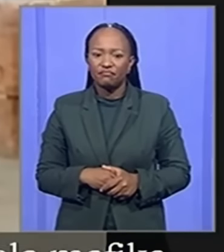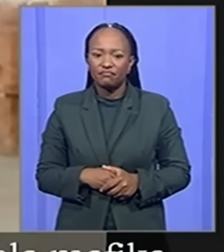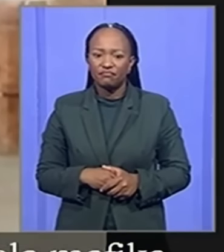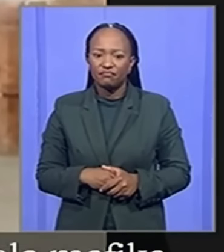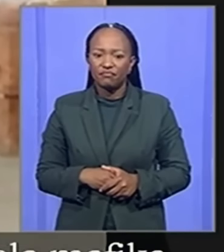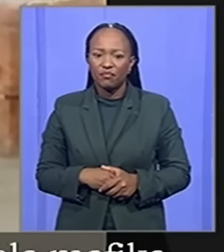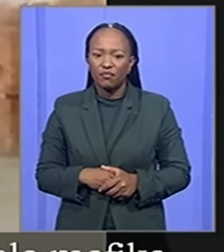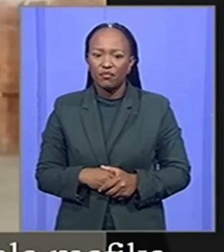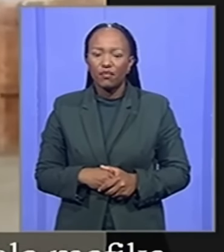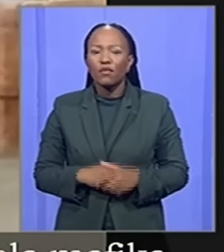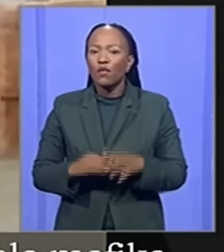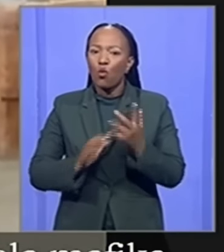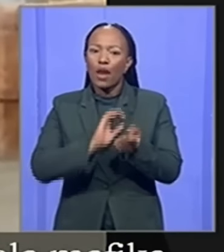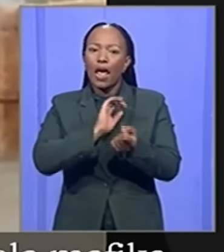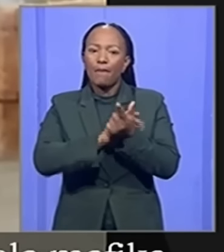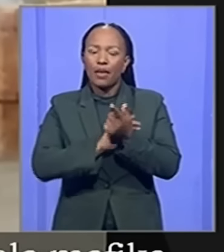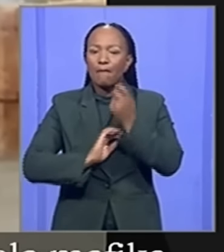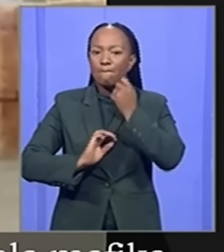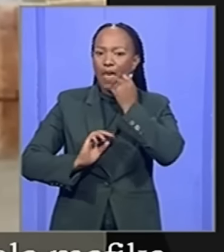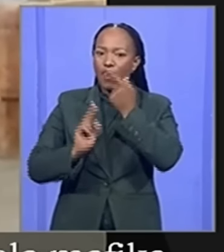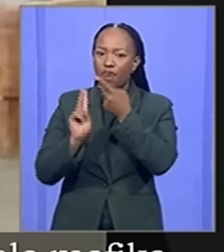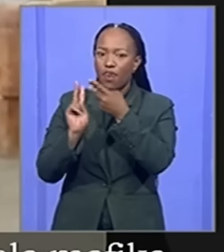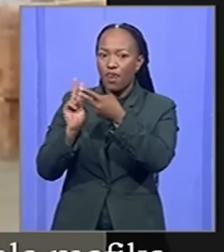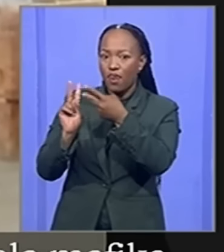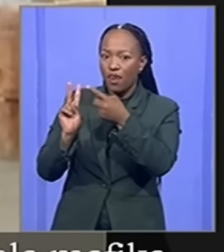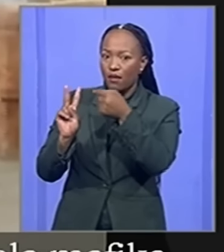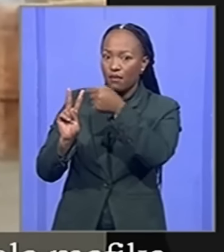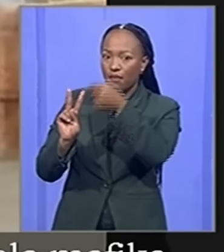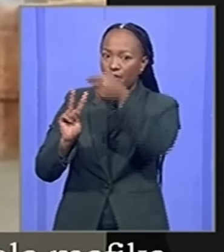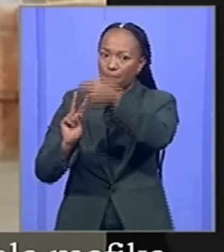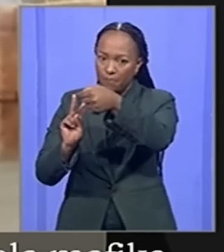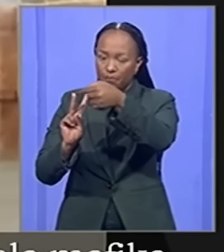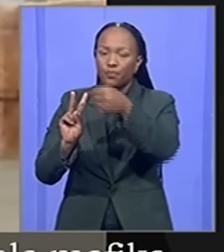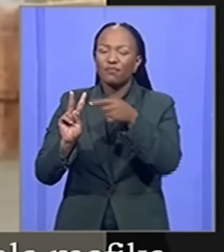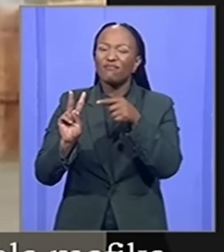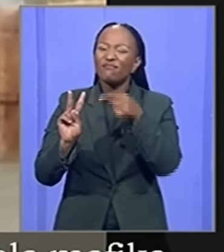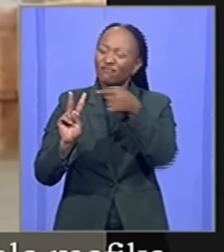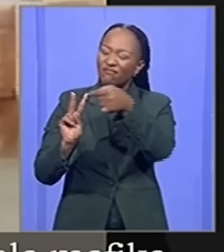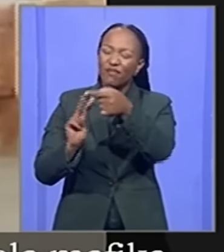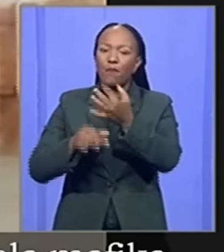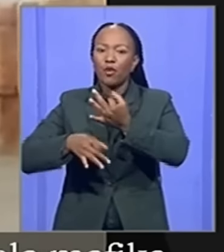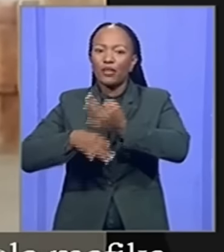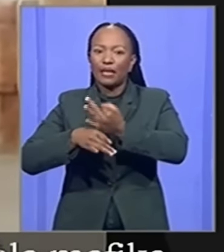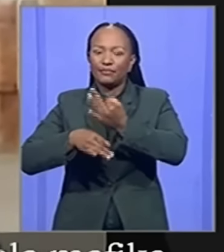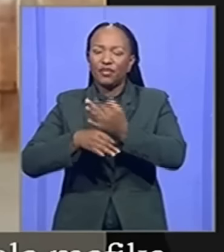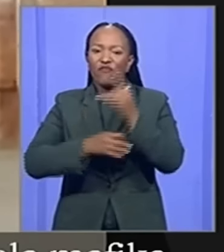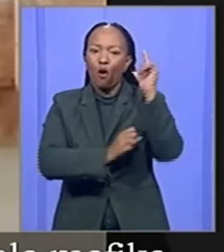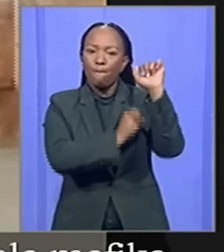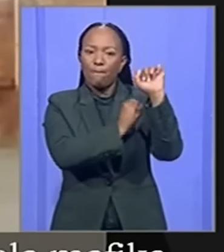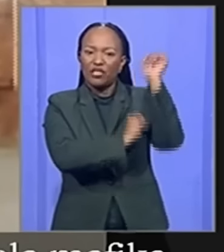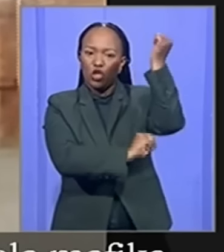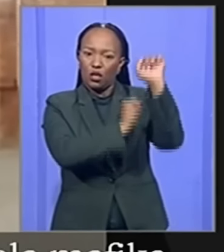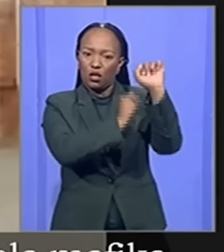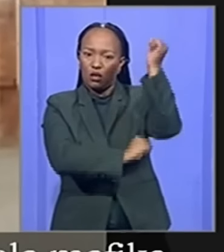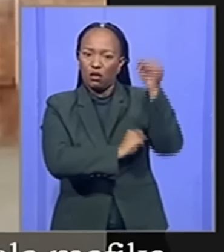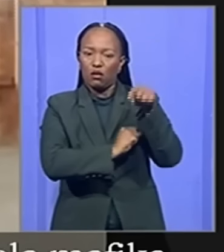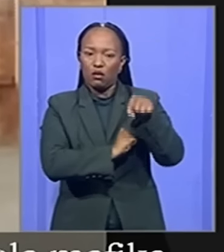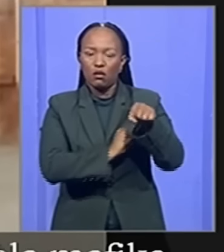Ntho e hlahileng bontate ba babedi ba ne ba re ba bitsang bontate ba tjhaya motjhini ba ne ba